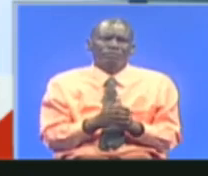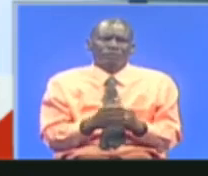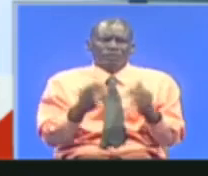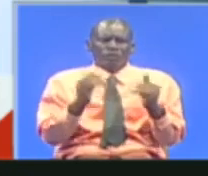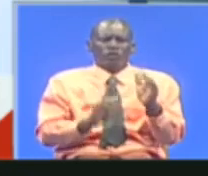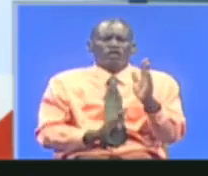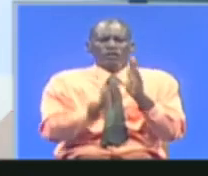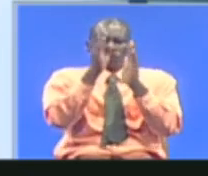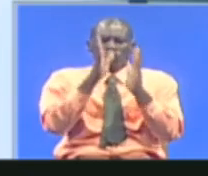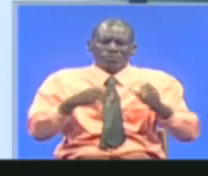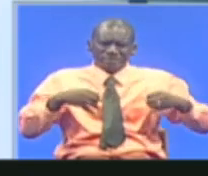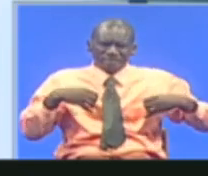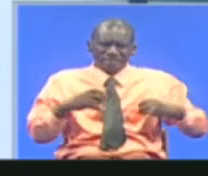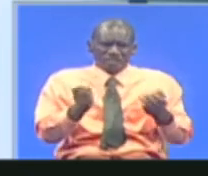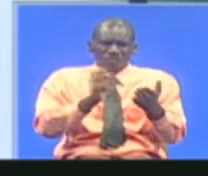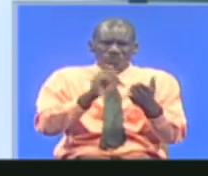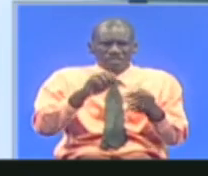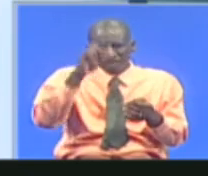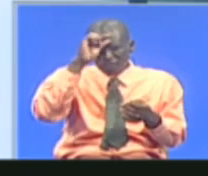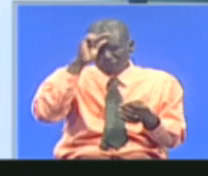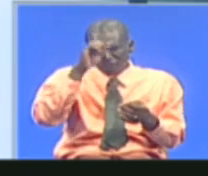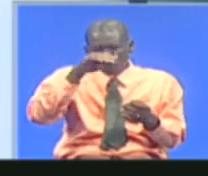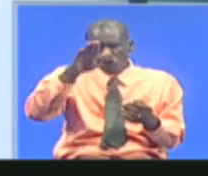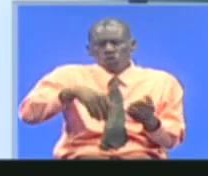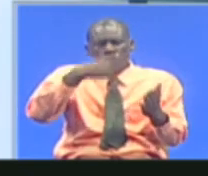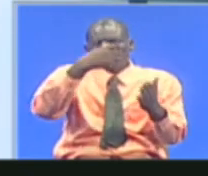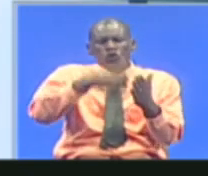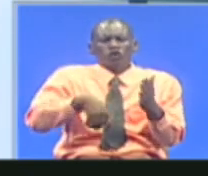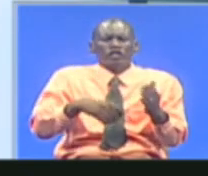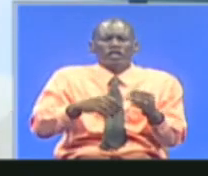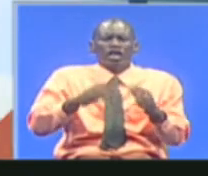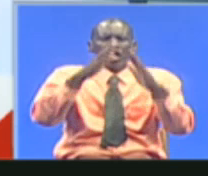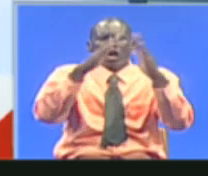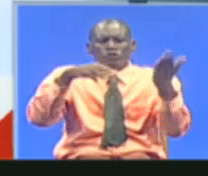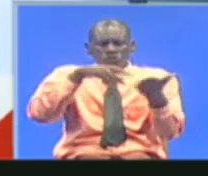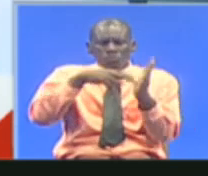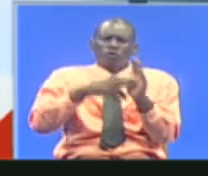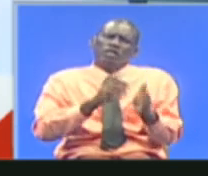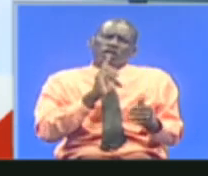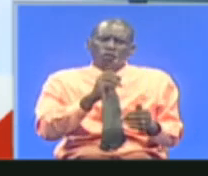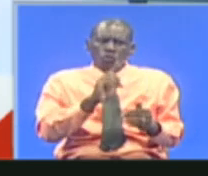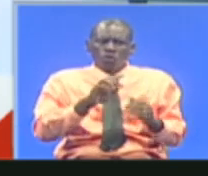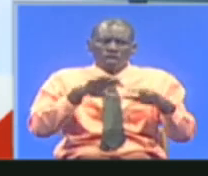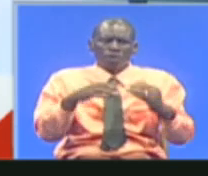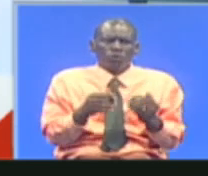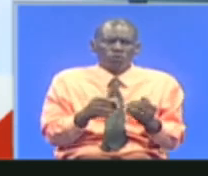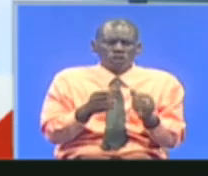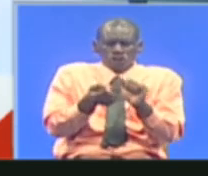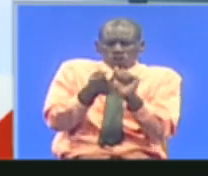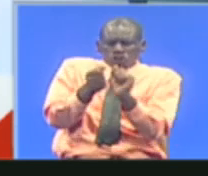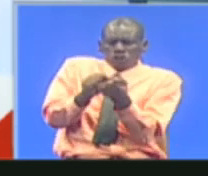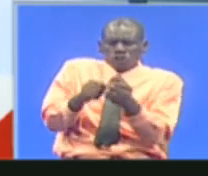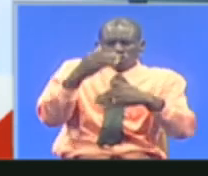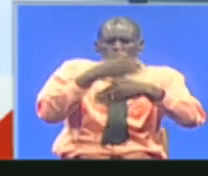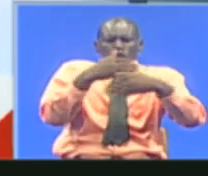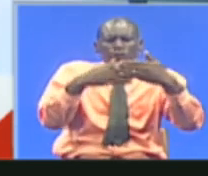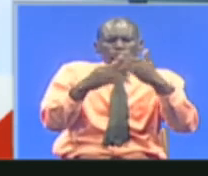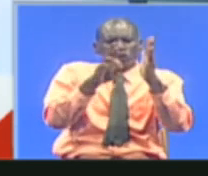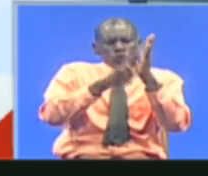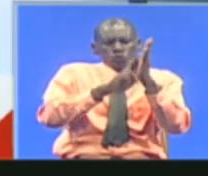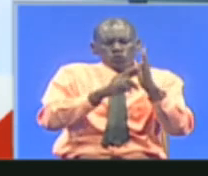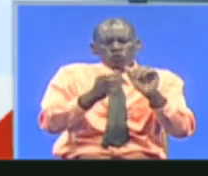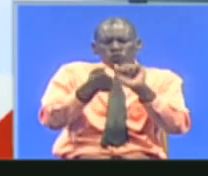Developers looking to sign up for the government's low-cost housing project have been warned against bending construction rules as they seek to save money.